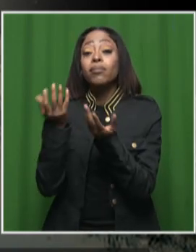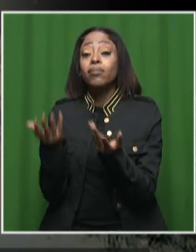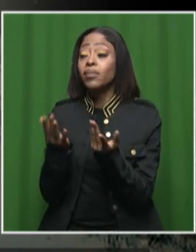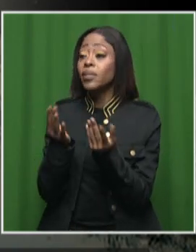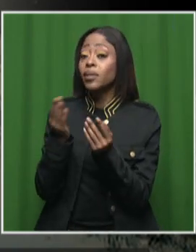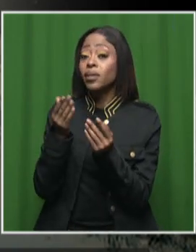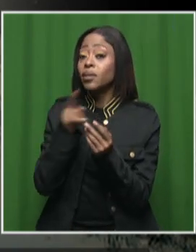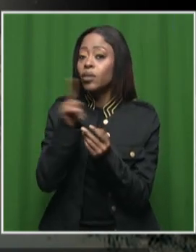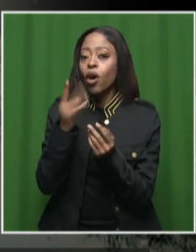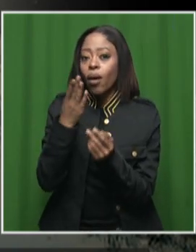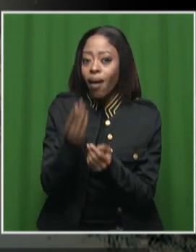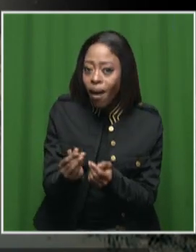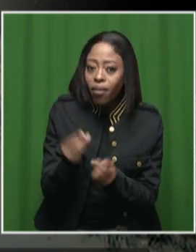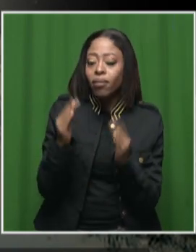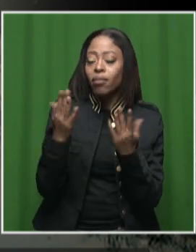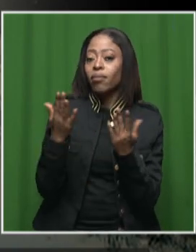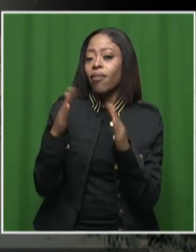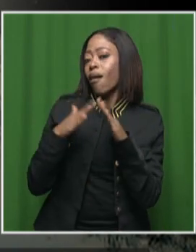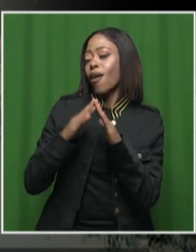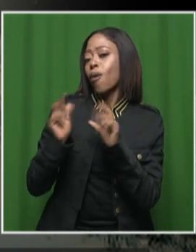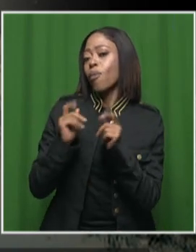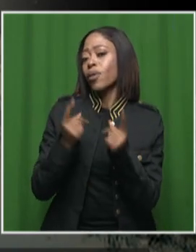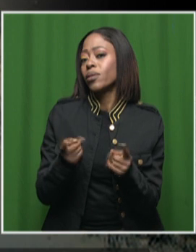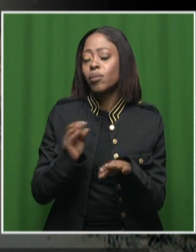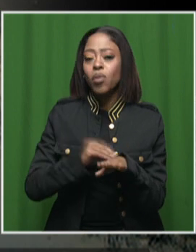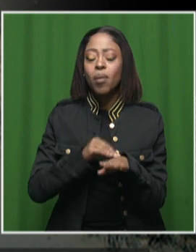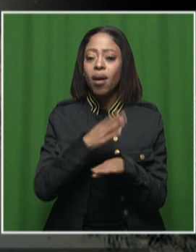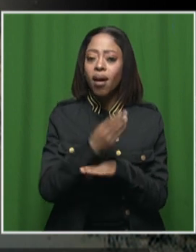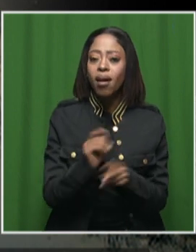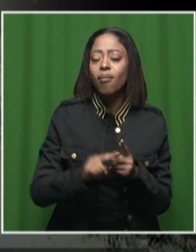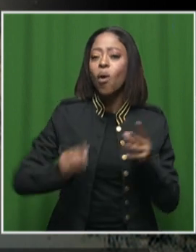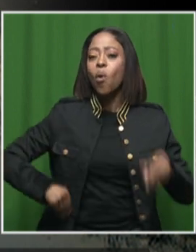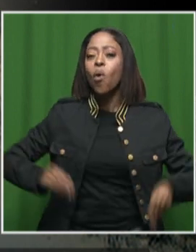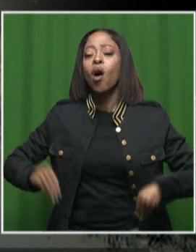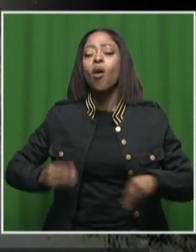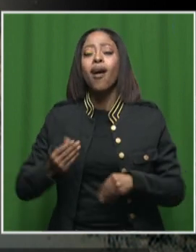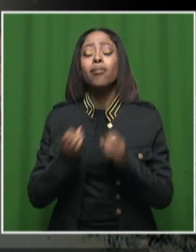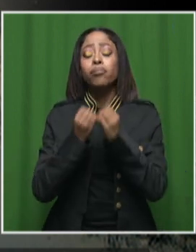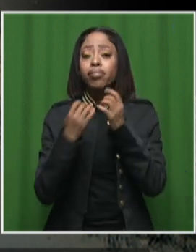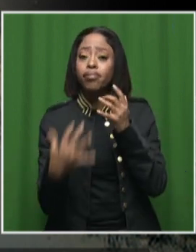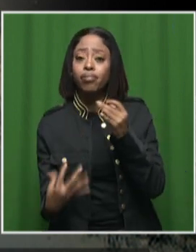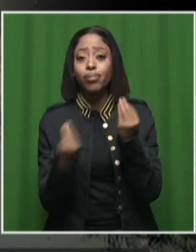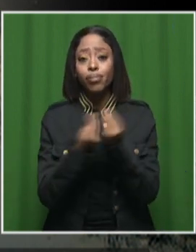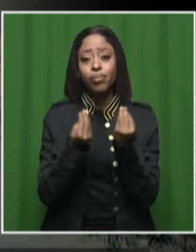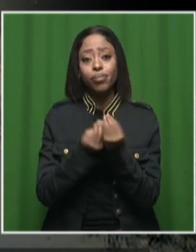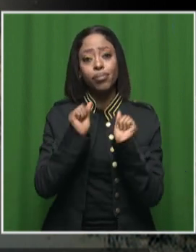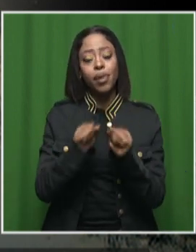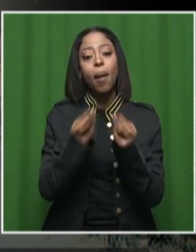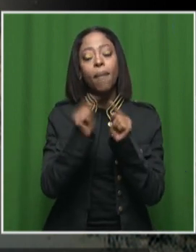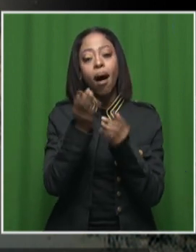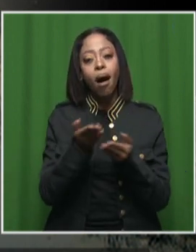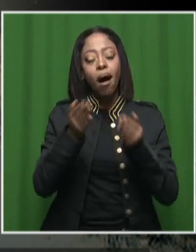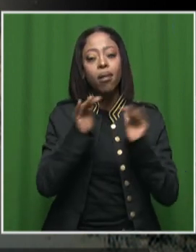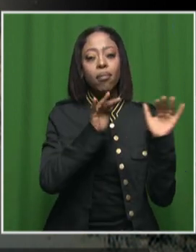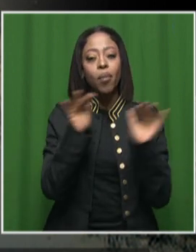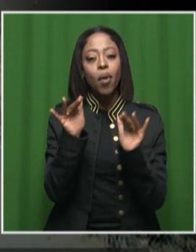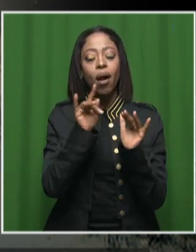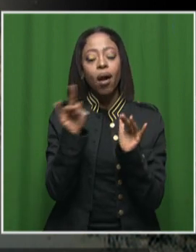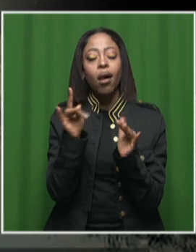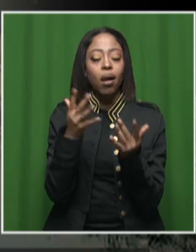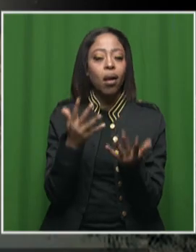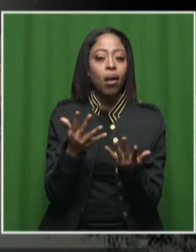have had the means to house themselves. Of course, there are problems, there's corruption and so on, but really for those people the